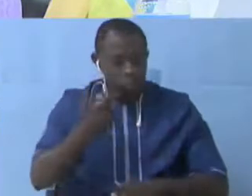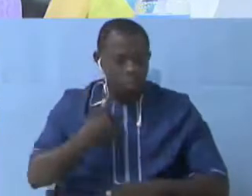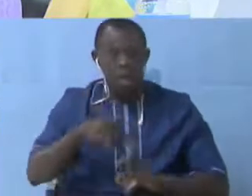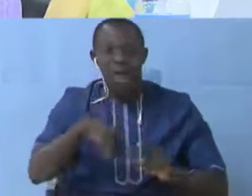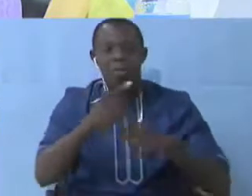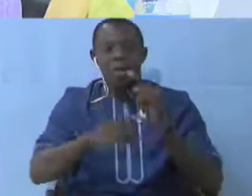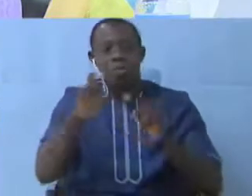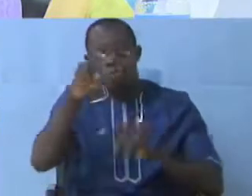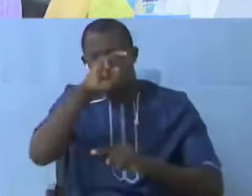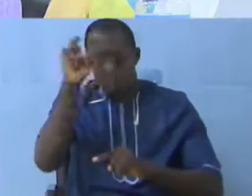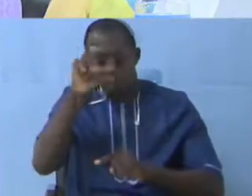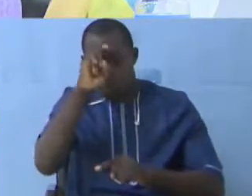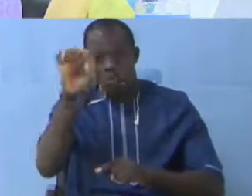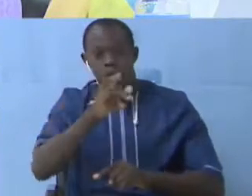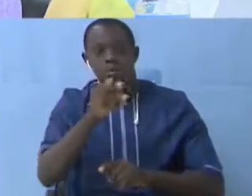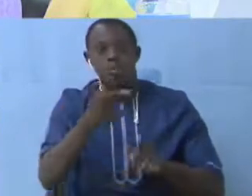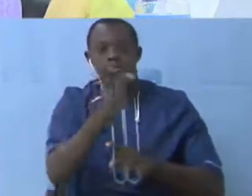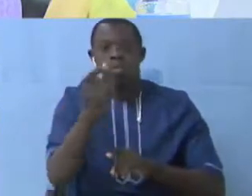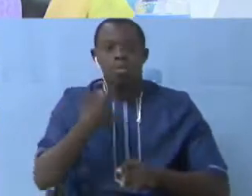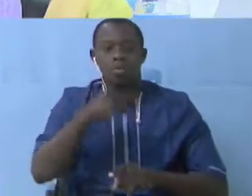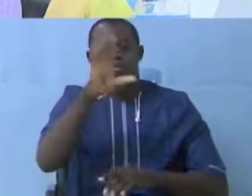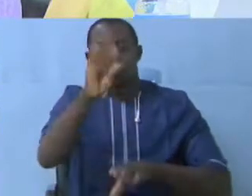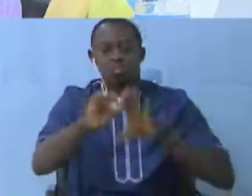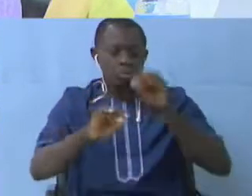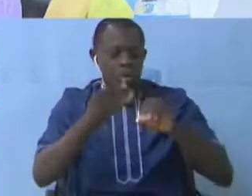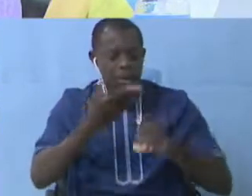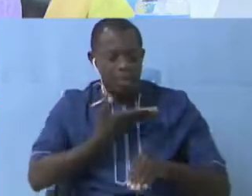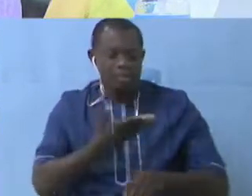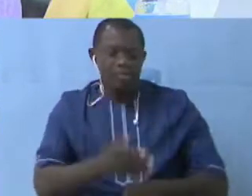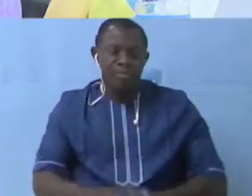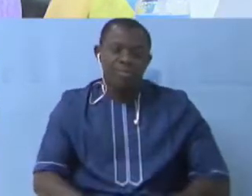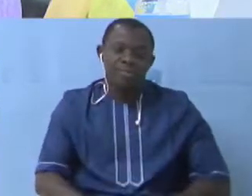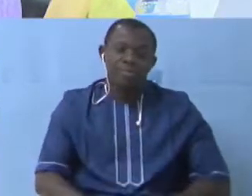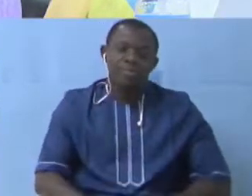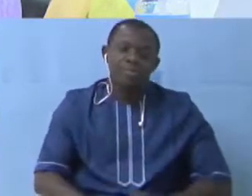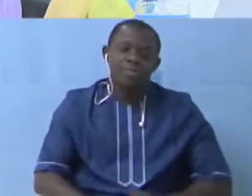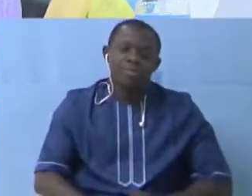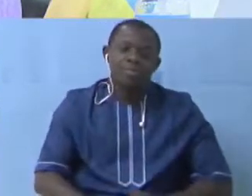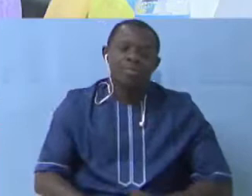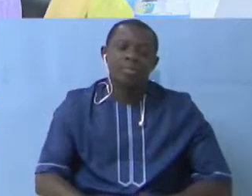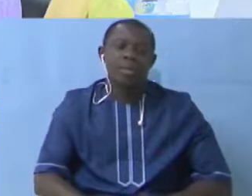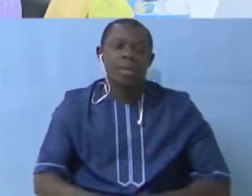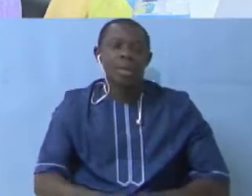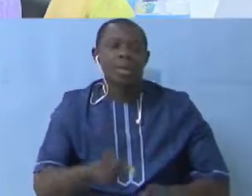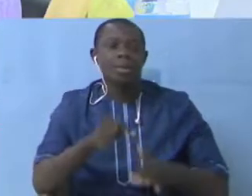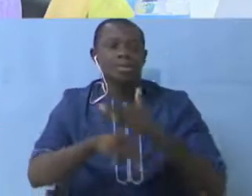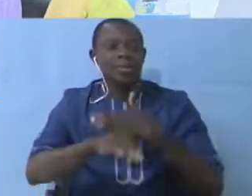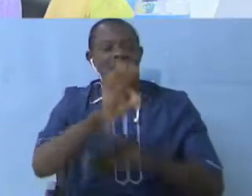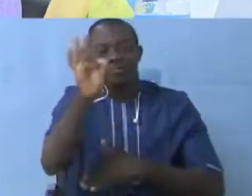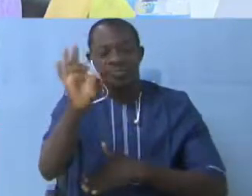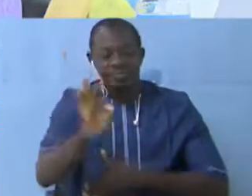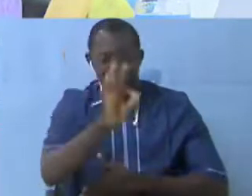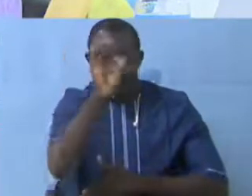on. Di leen tëgg yi tamit ci liggéey bi nga xam ne nii moom ngeen ay def. In very difficult situation. Ci jamono bu jafe